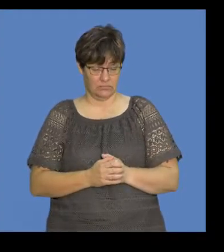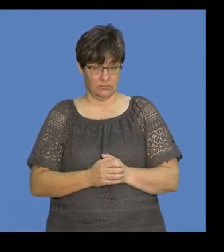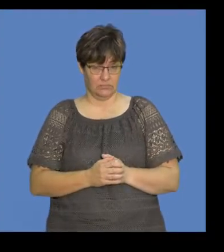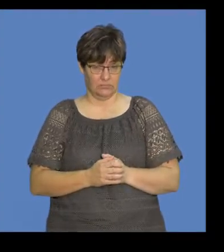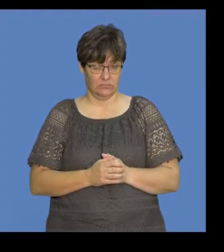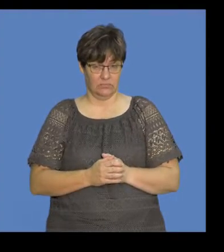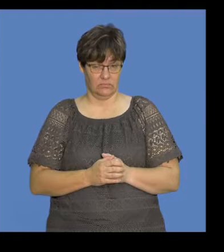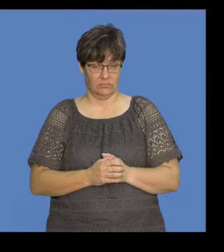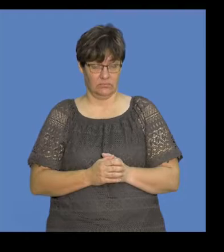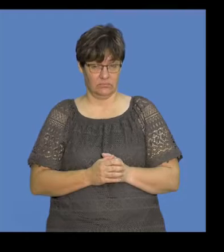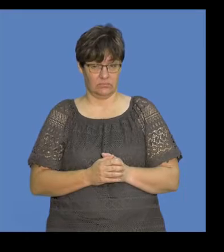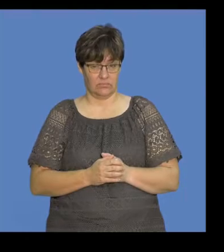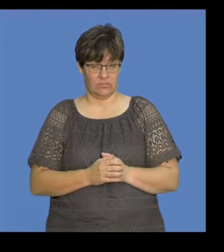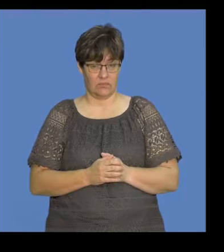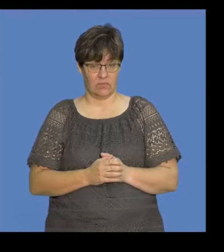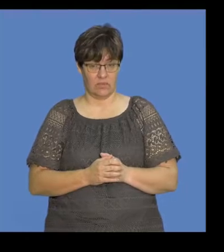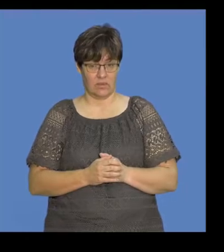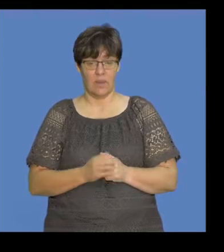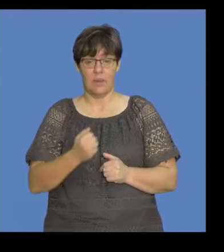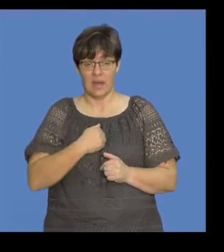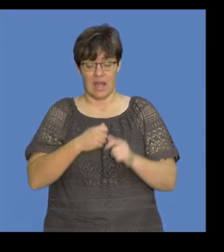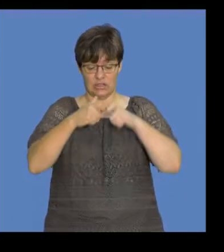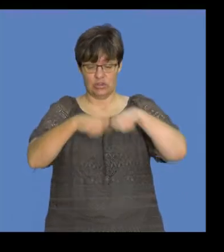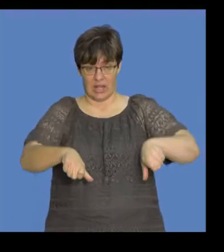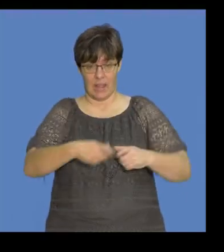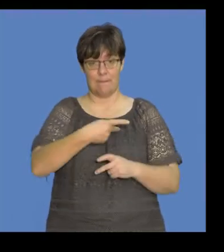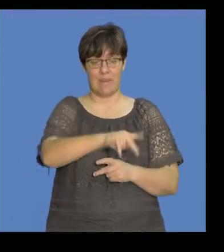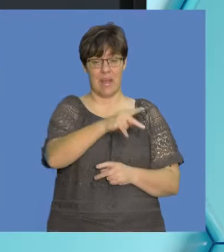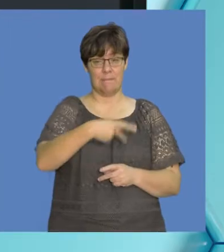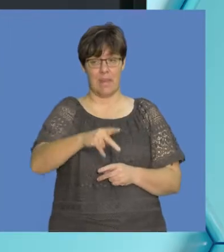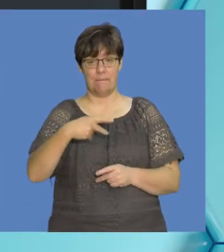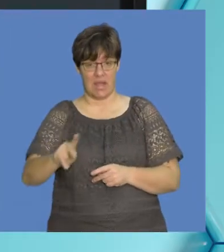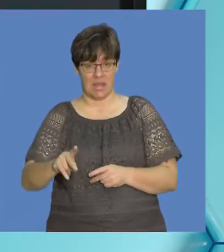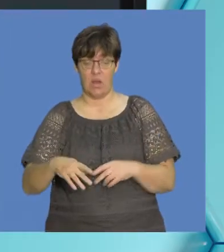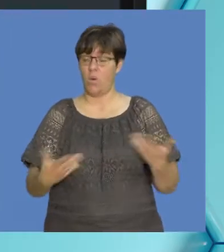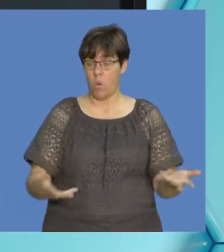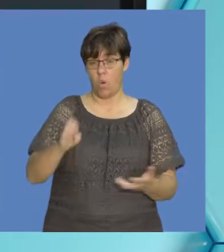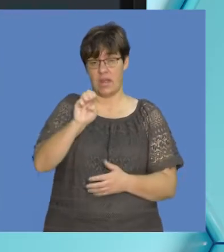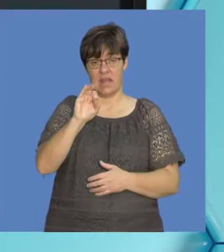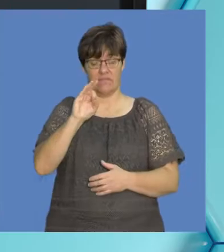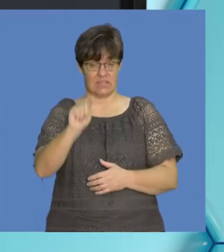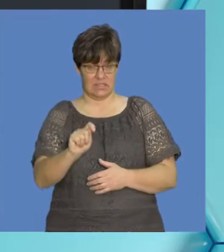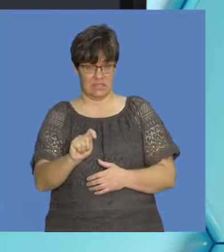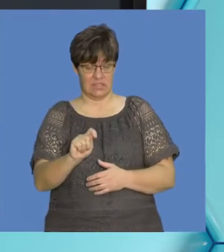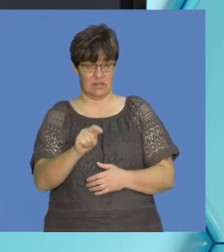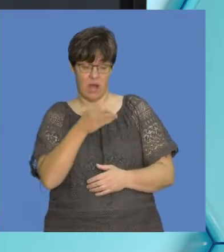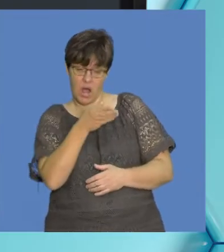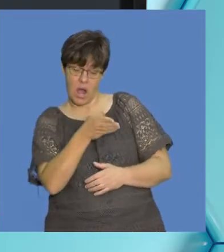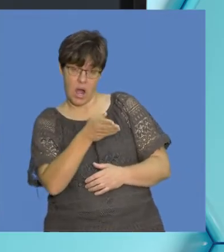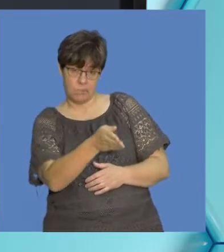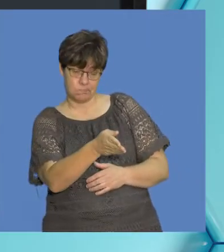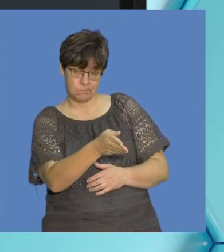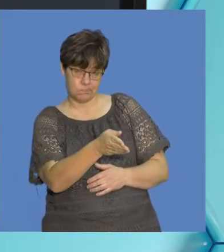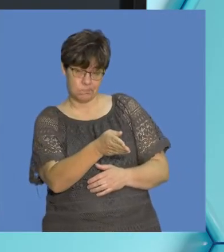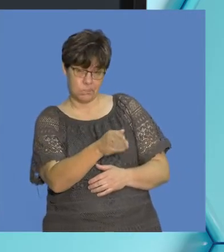you're going to check whether all your check payments or your EFTs are also appearing